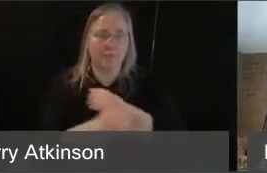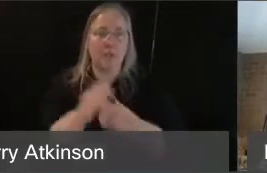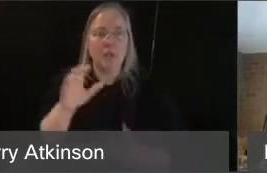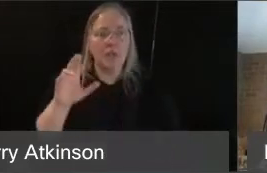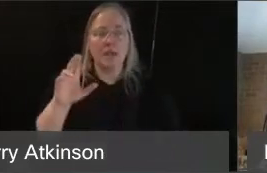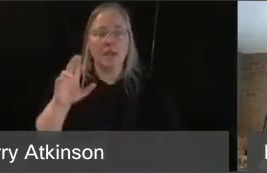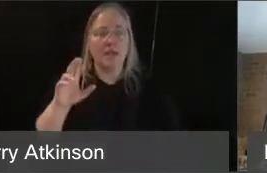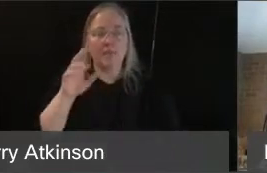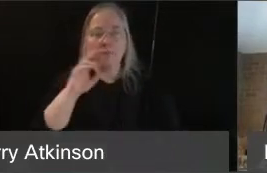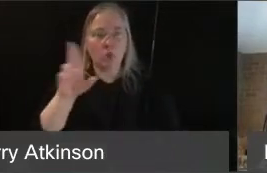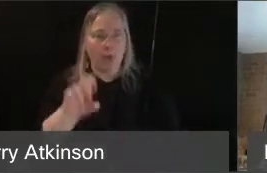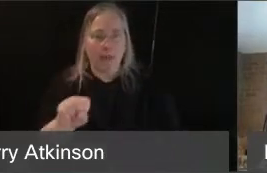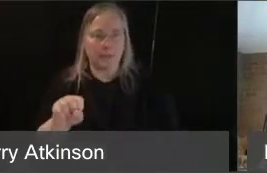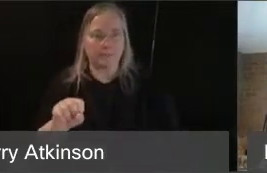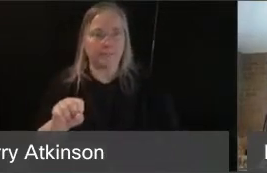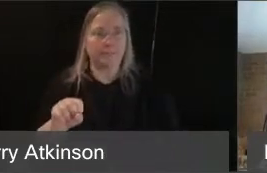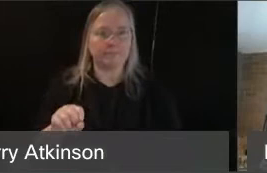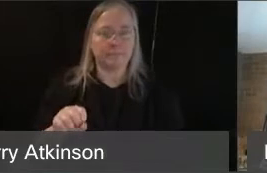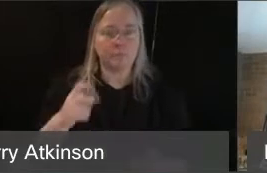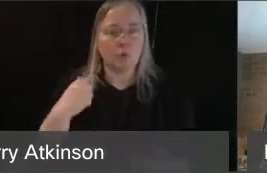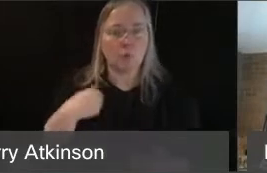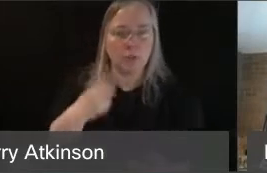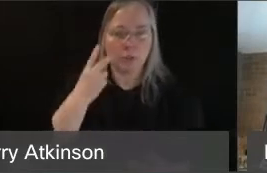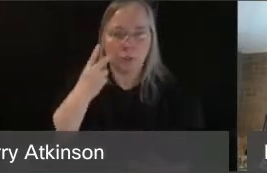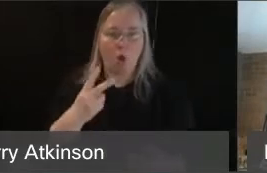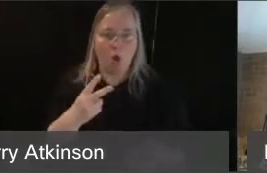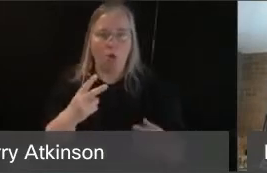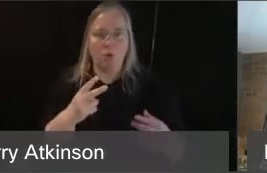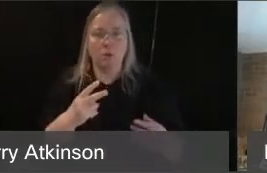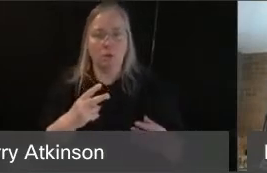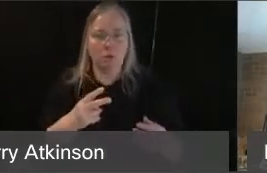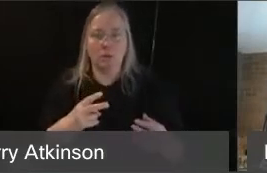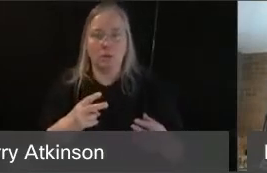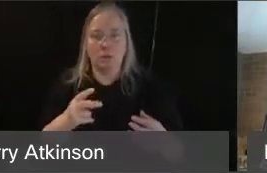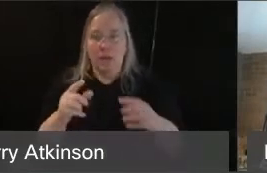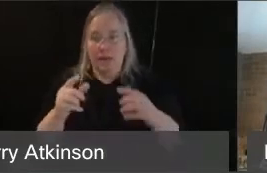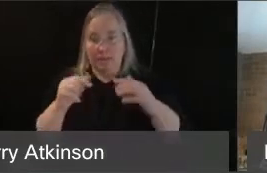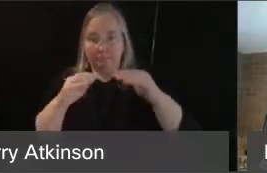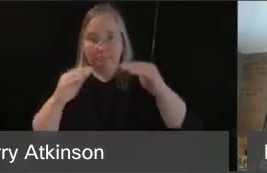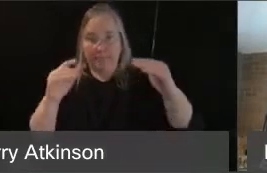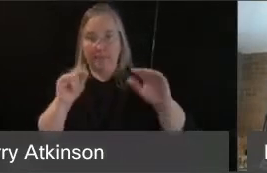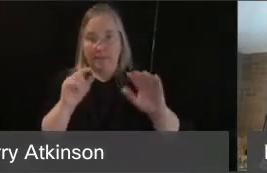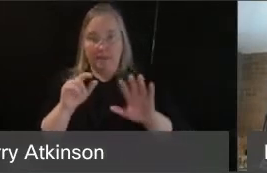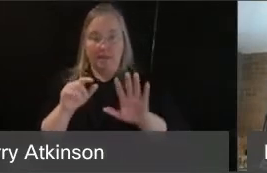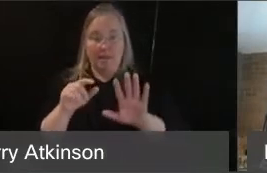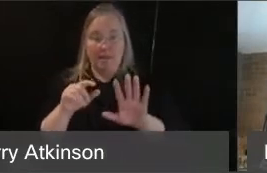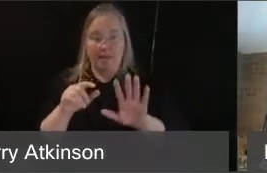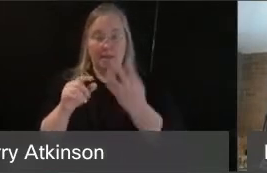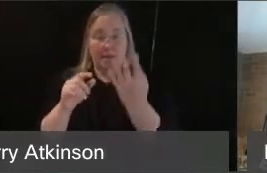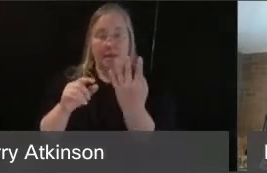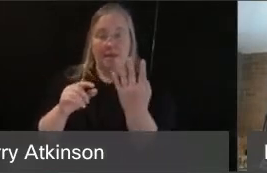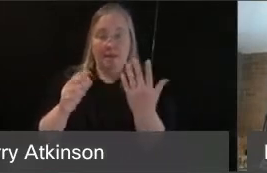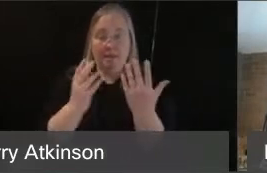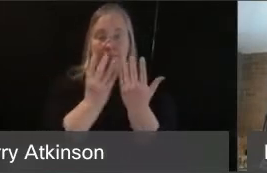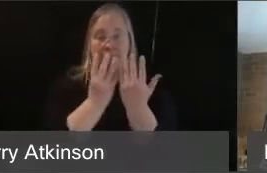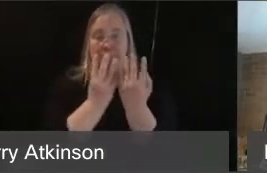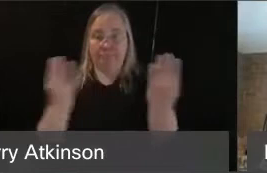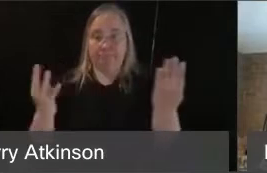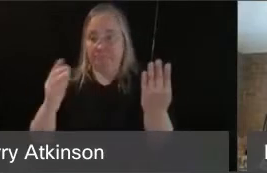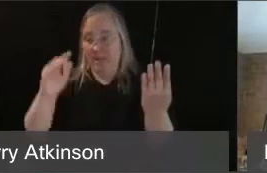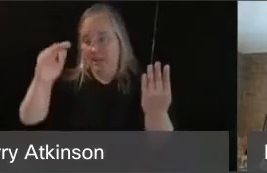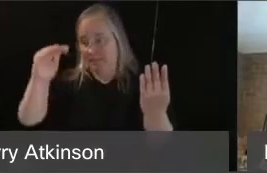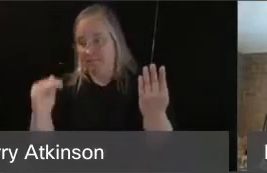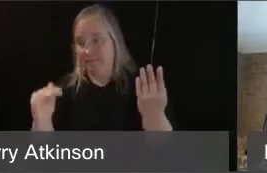tumultuous dip in the second quarter of this year. Post March, we